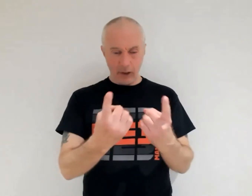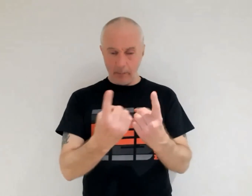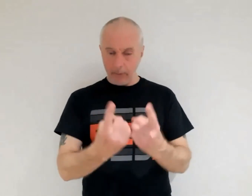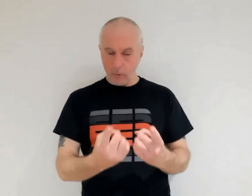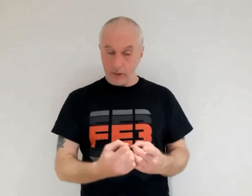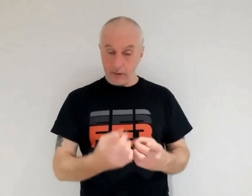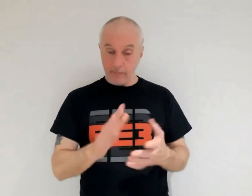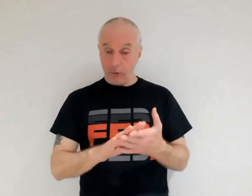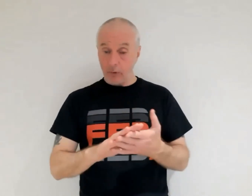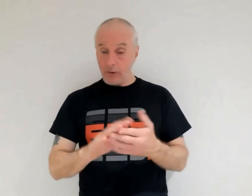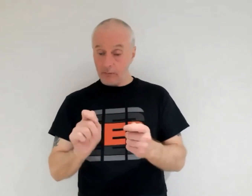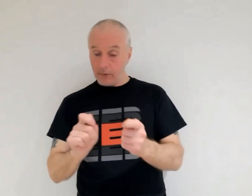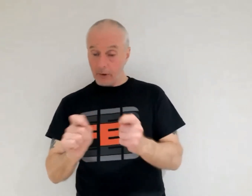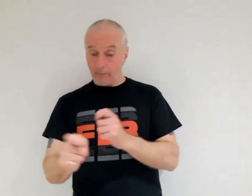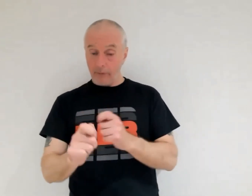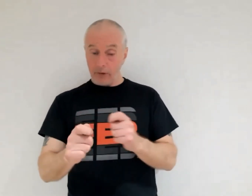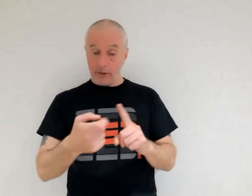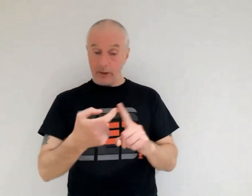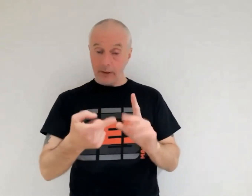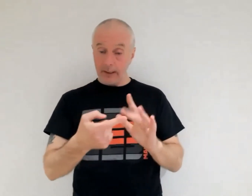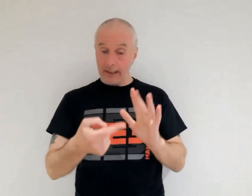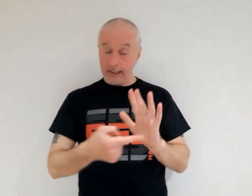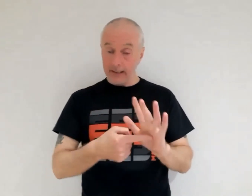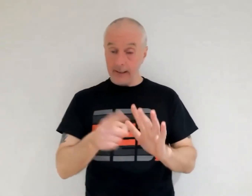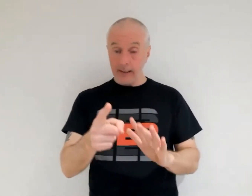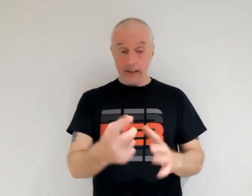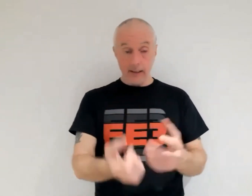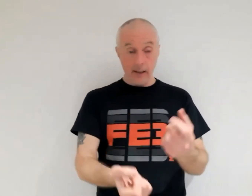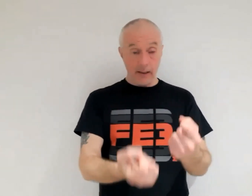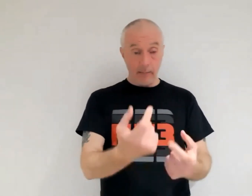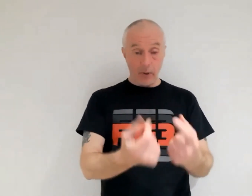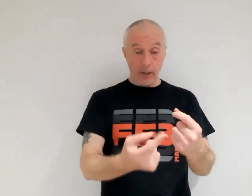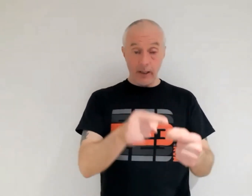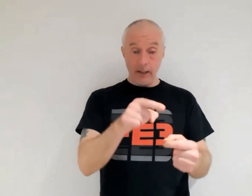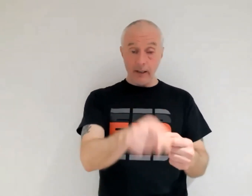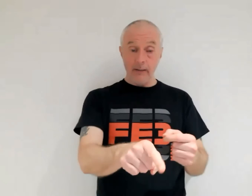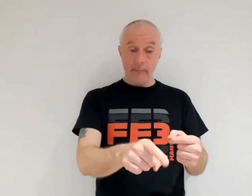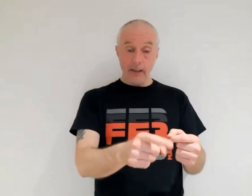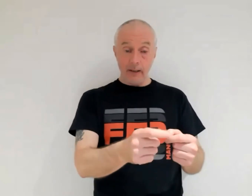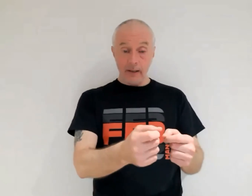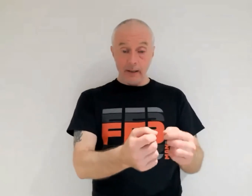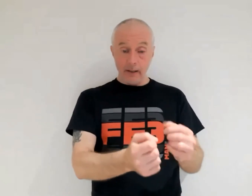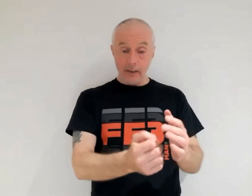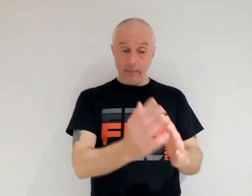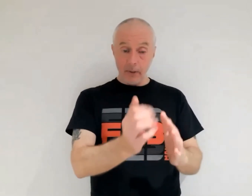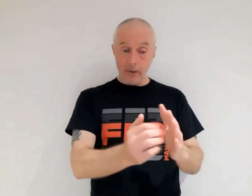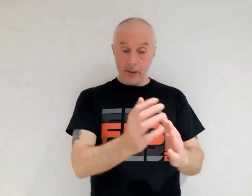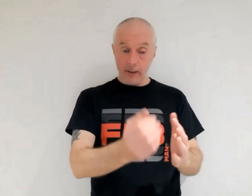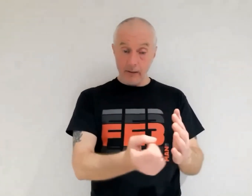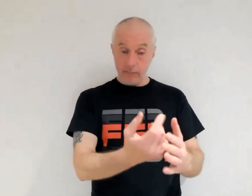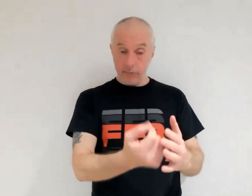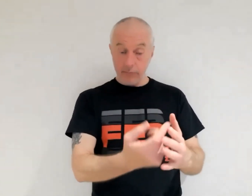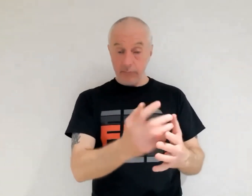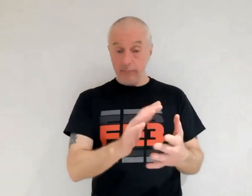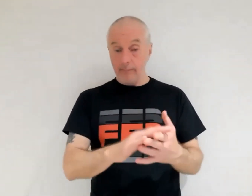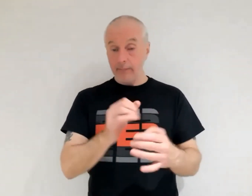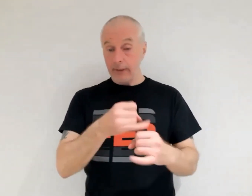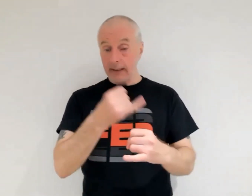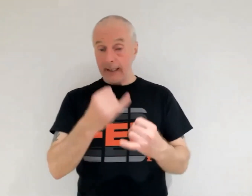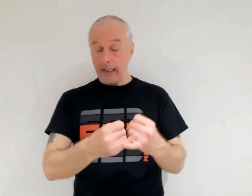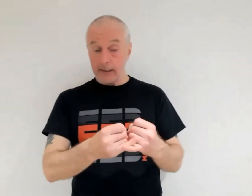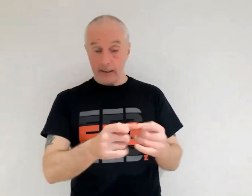the 4 boilers at least, the burner, the gas throttle, and